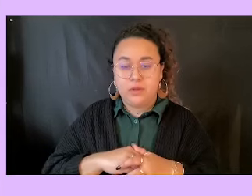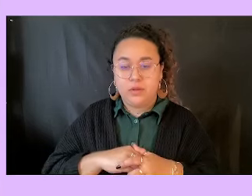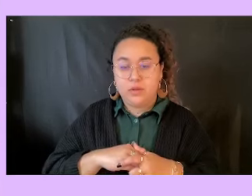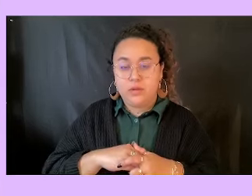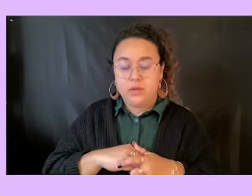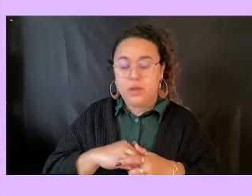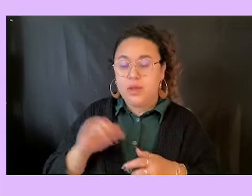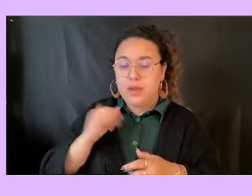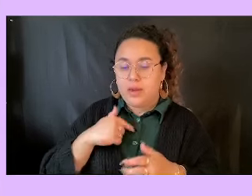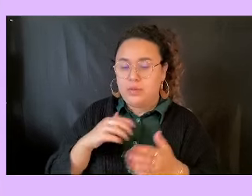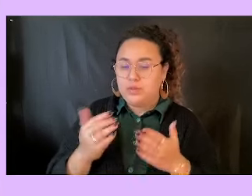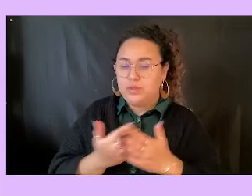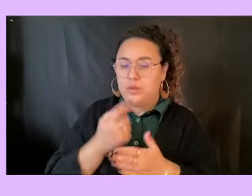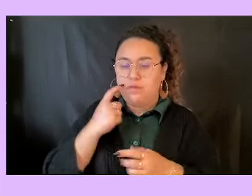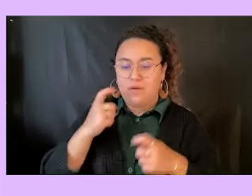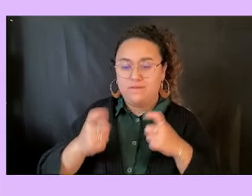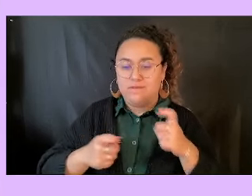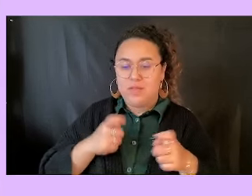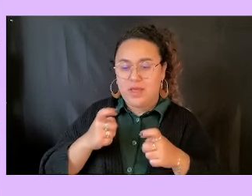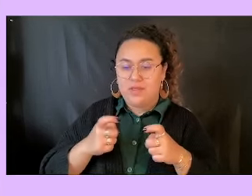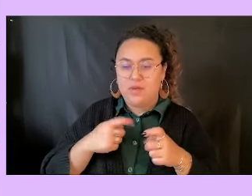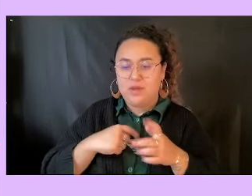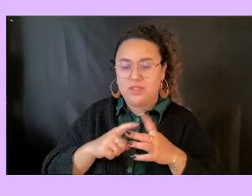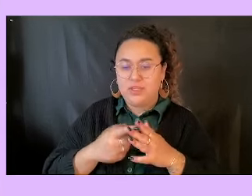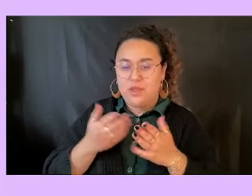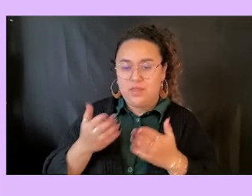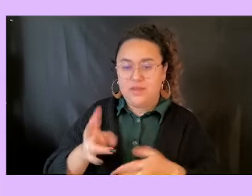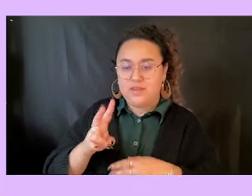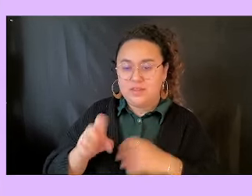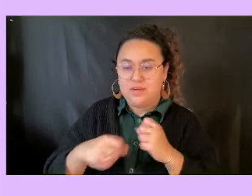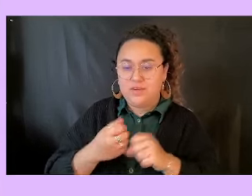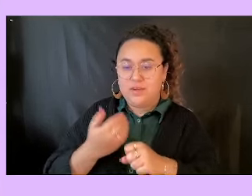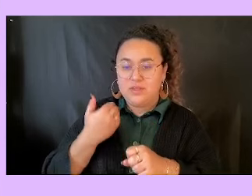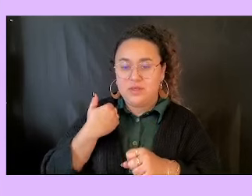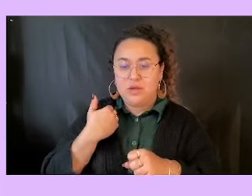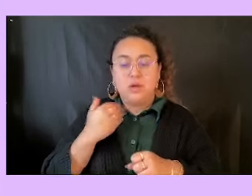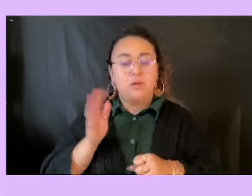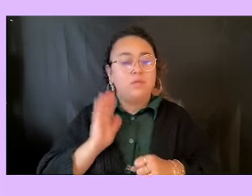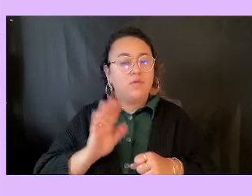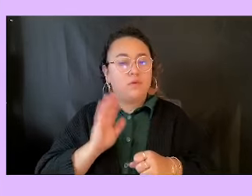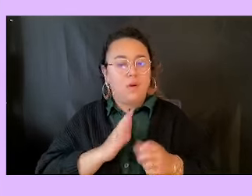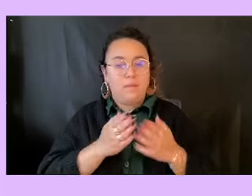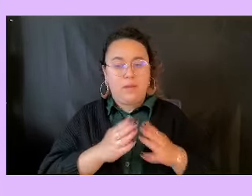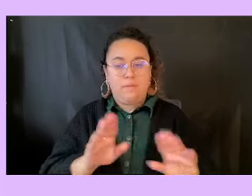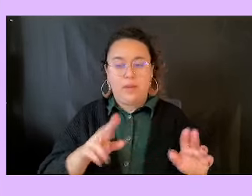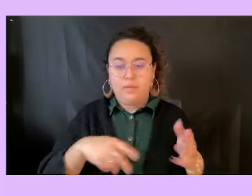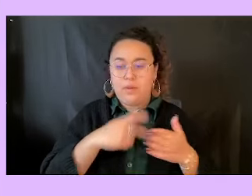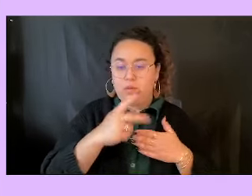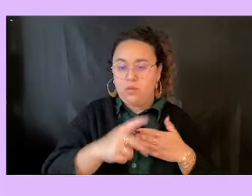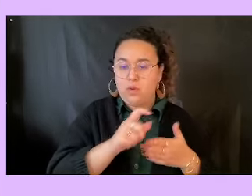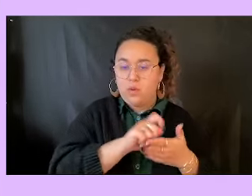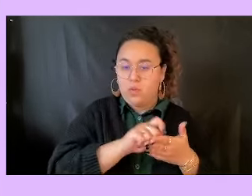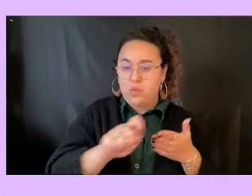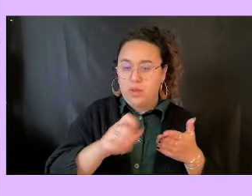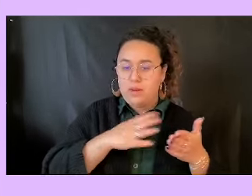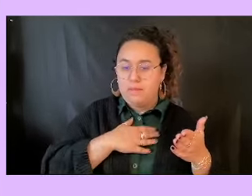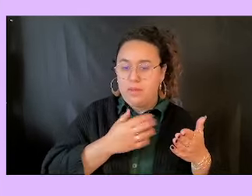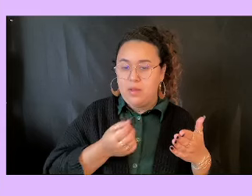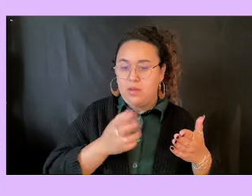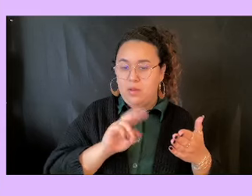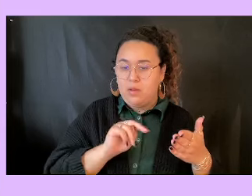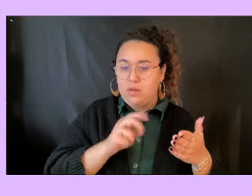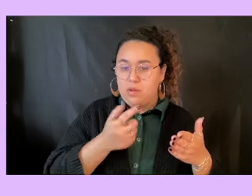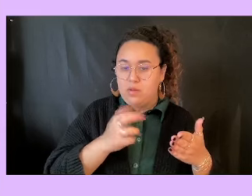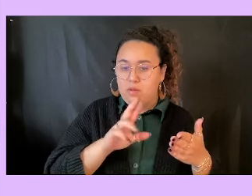was new to philanthropy. I was started there 7 years ago. I came from doing my own public programs as well, writing my own grants to institutions. And we